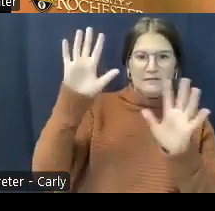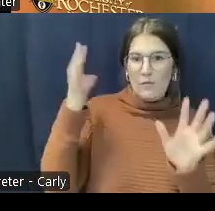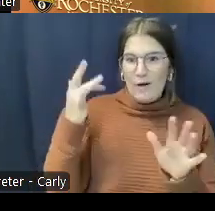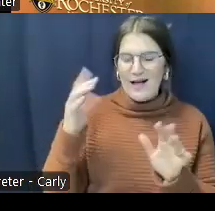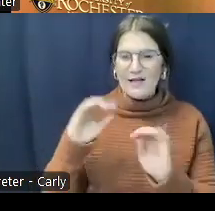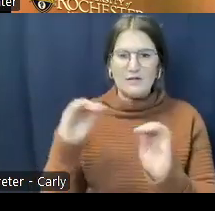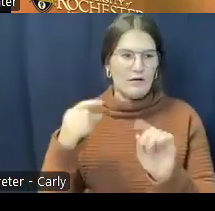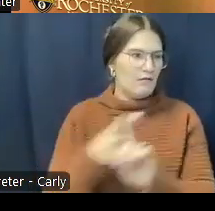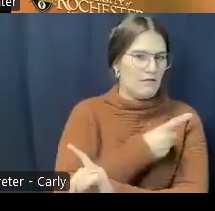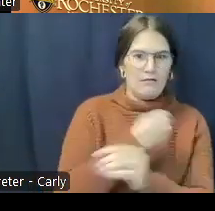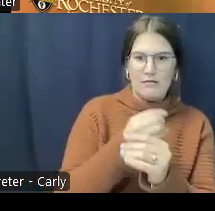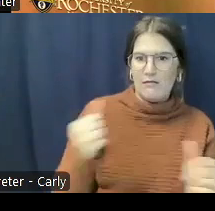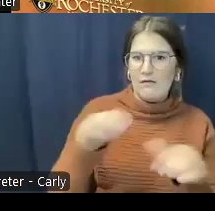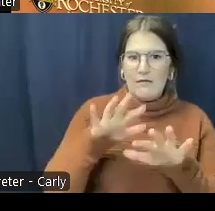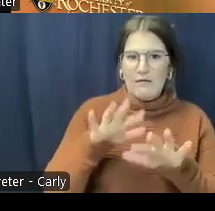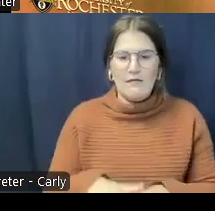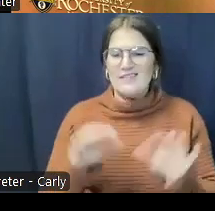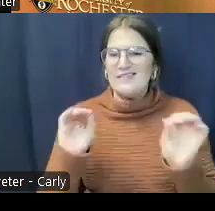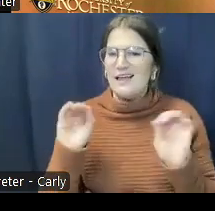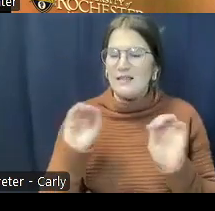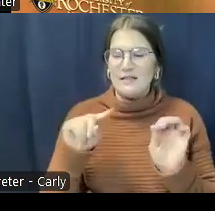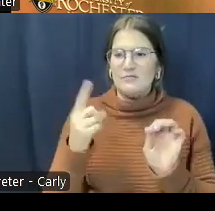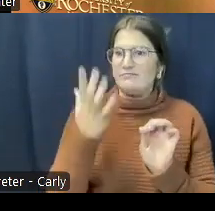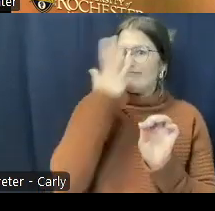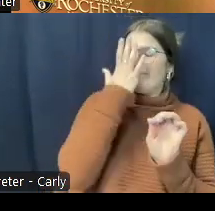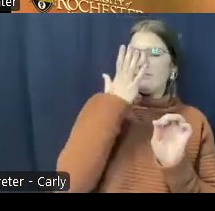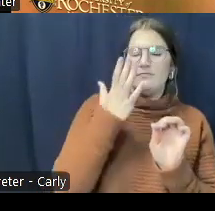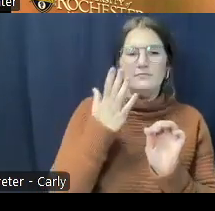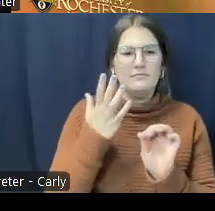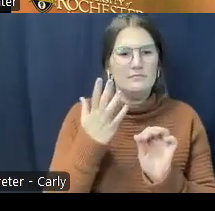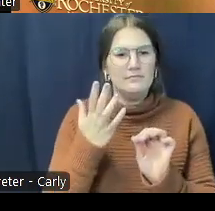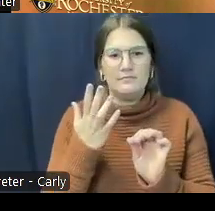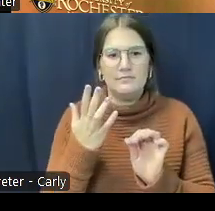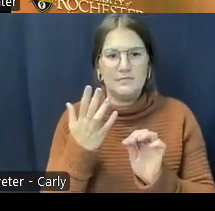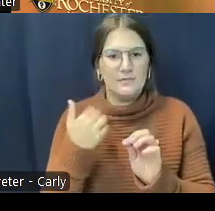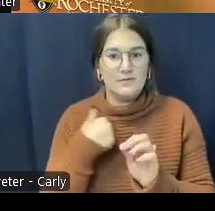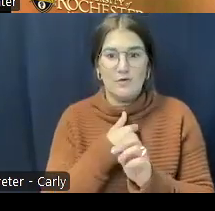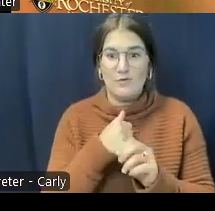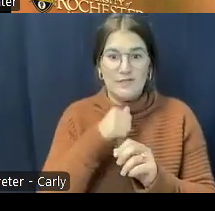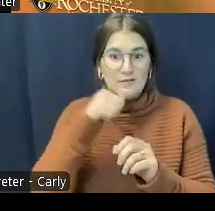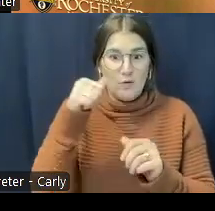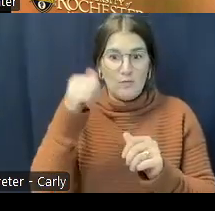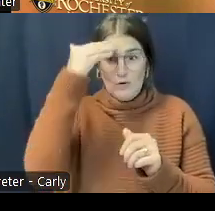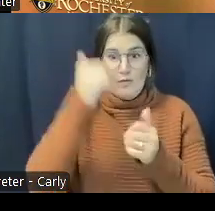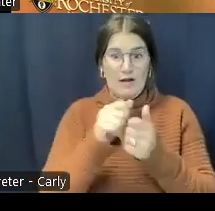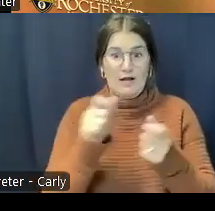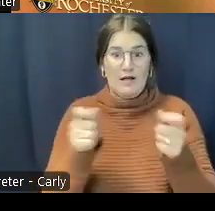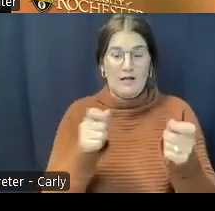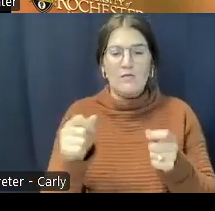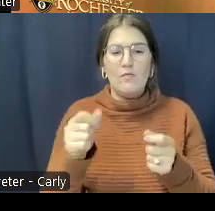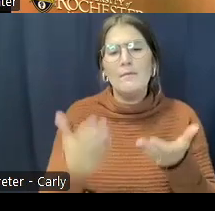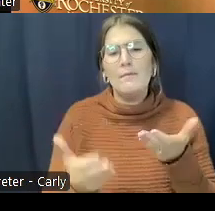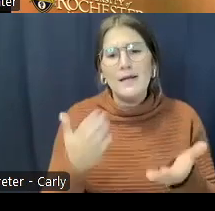to resolve or soothe that trauma and the resulting experiences we have. Or we were trained growing up